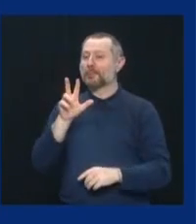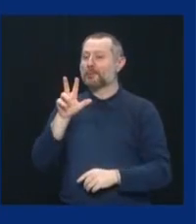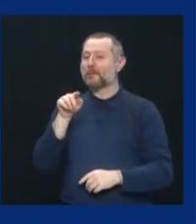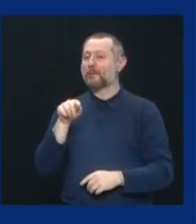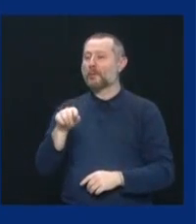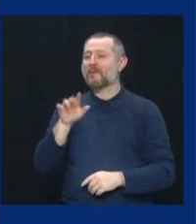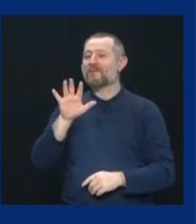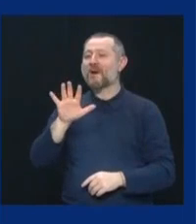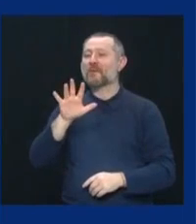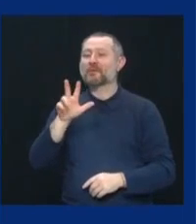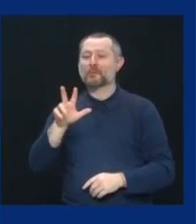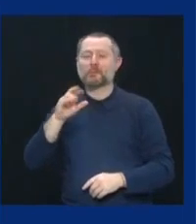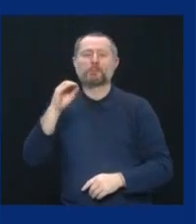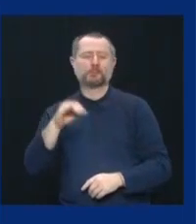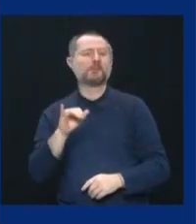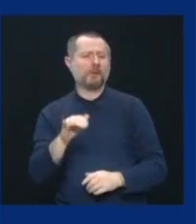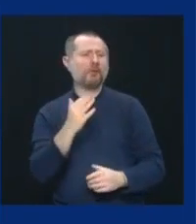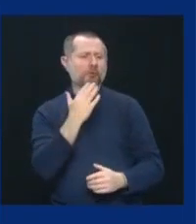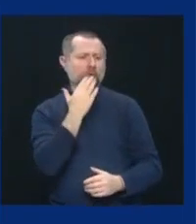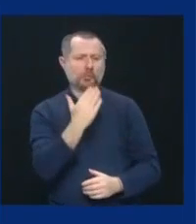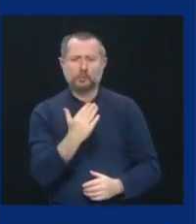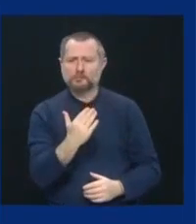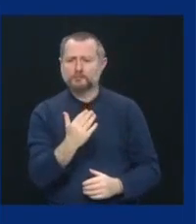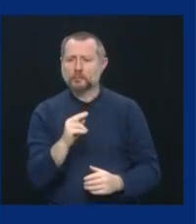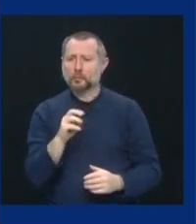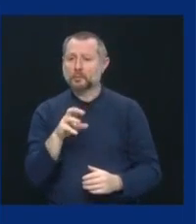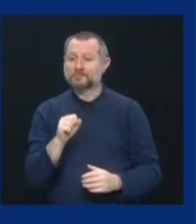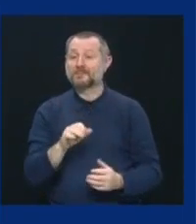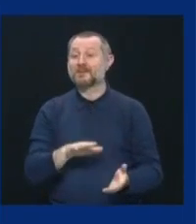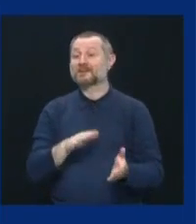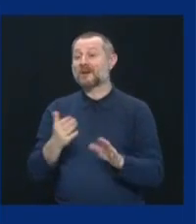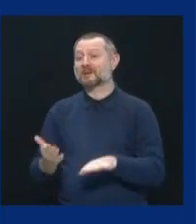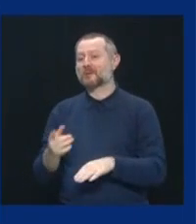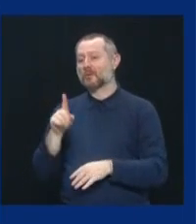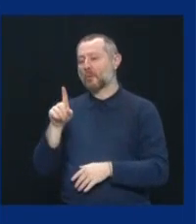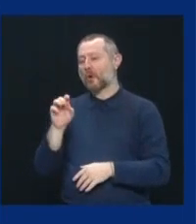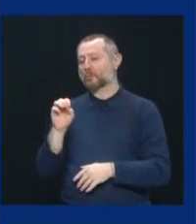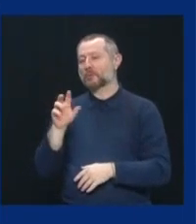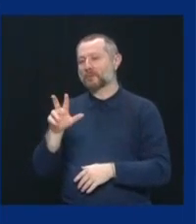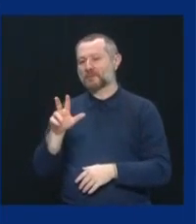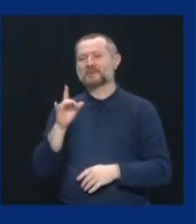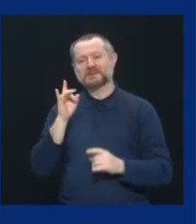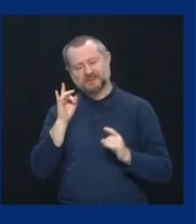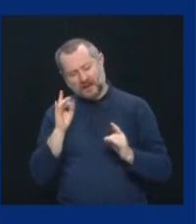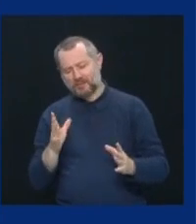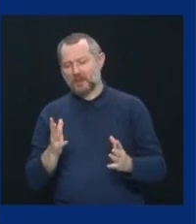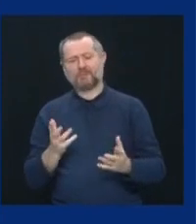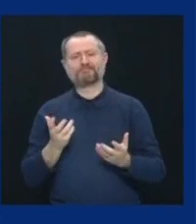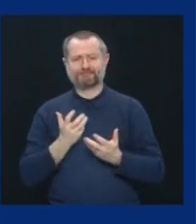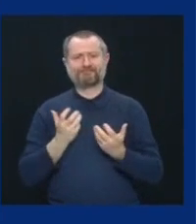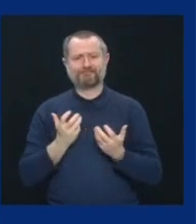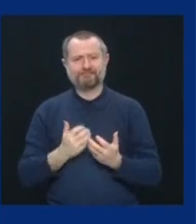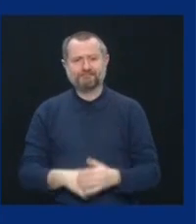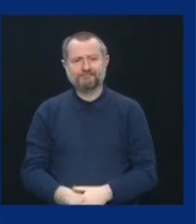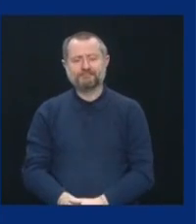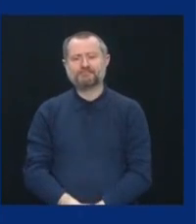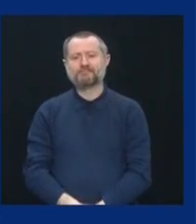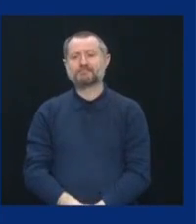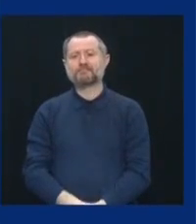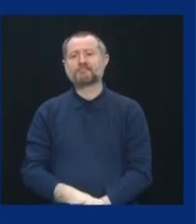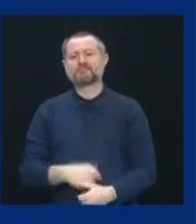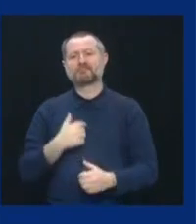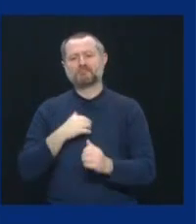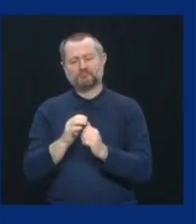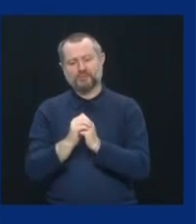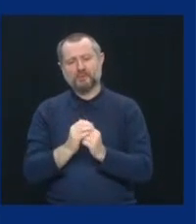news. Statewide deaths, 103. Terrible news. They're in our thoughts and